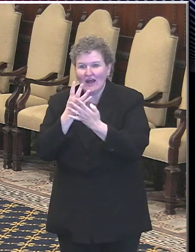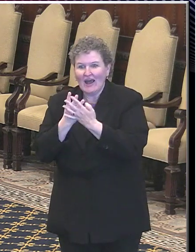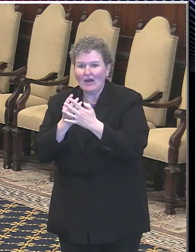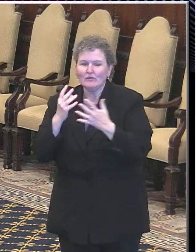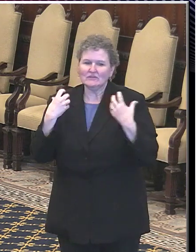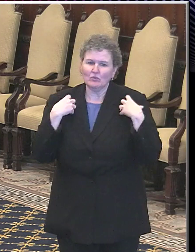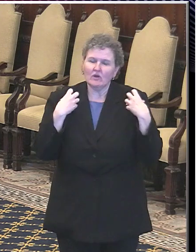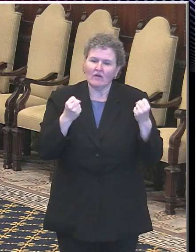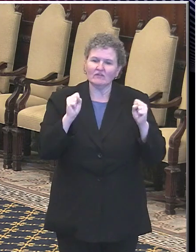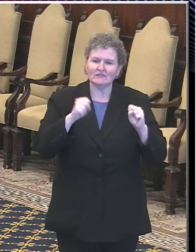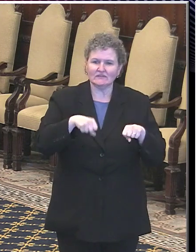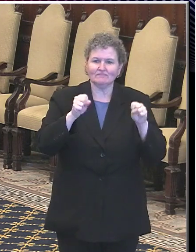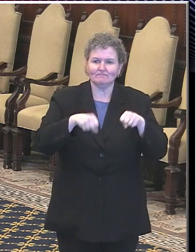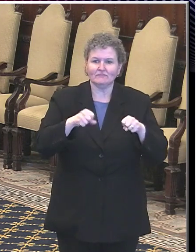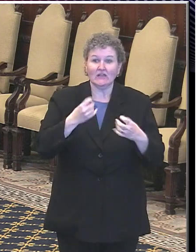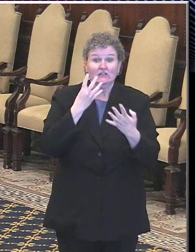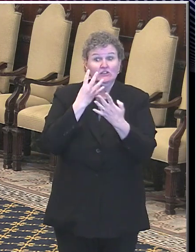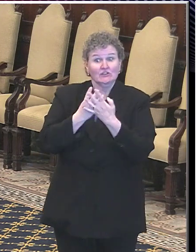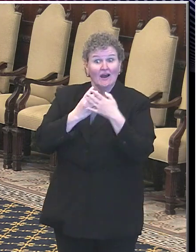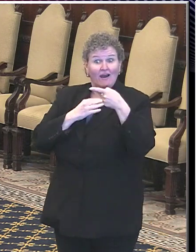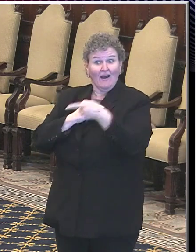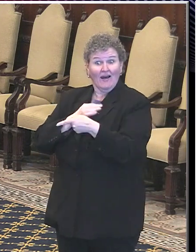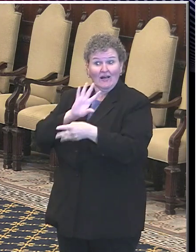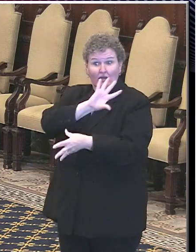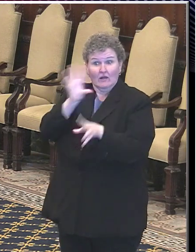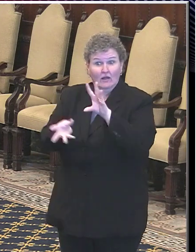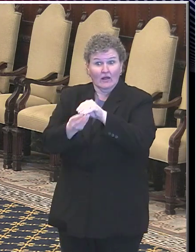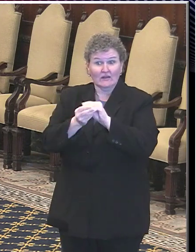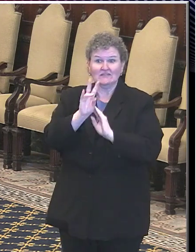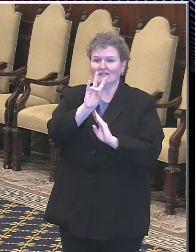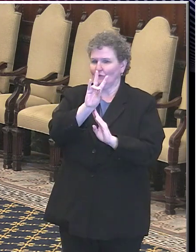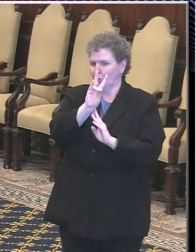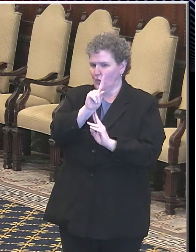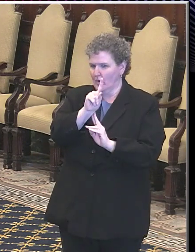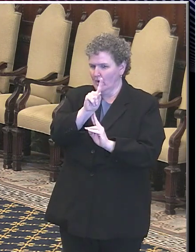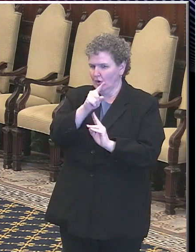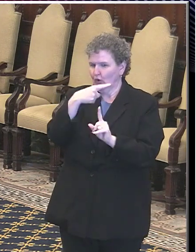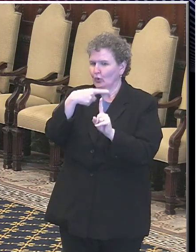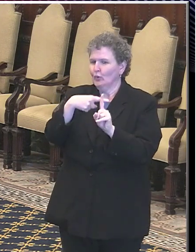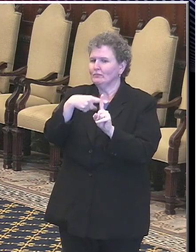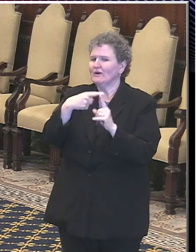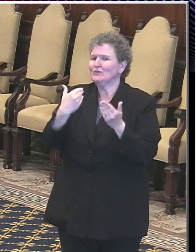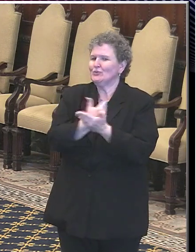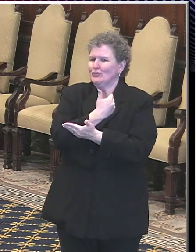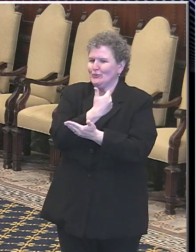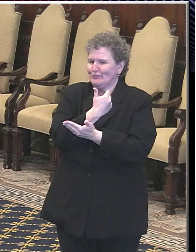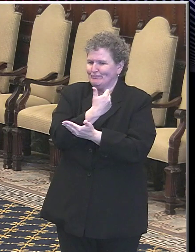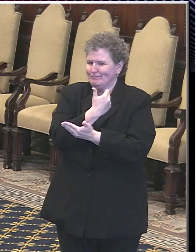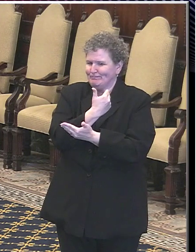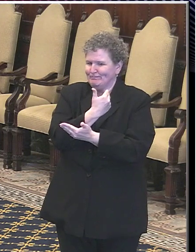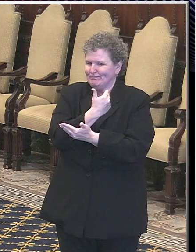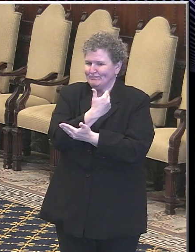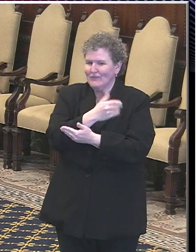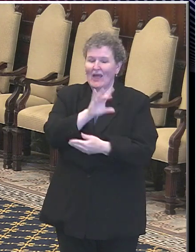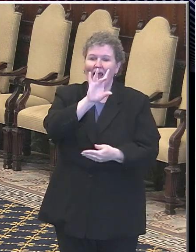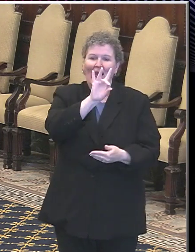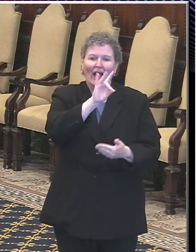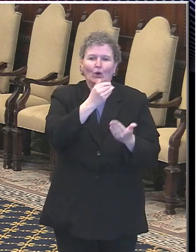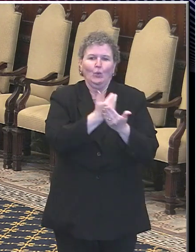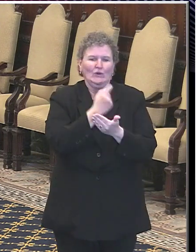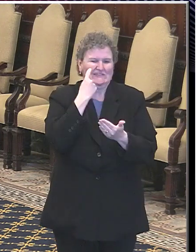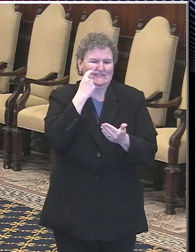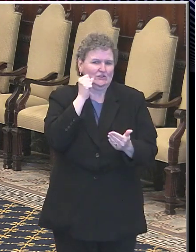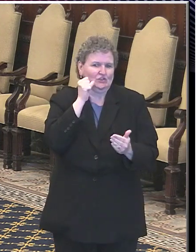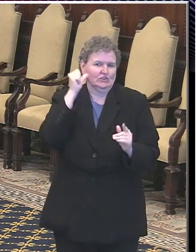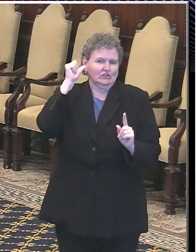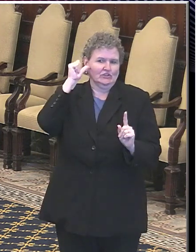jail. The jail cluster now has currently 71 inmates who are testing positive. That includes 8 new positives from yesterday and 5 others who recovered